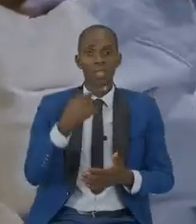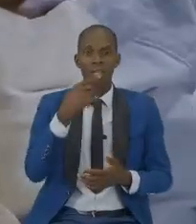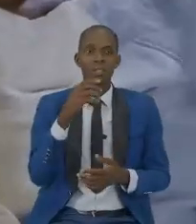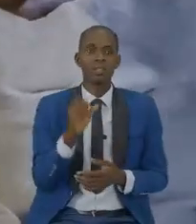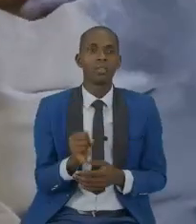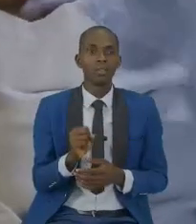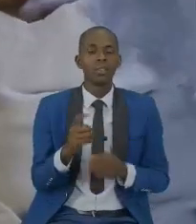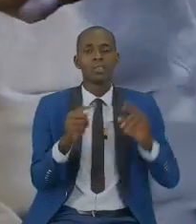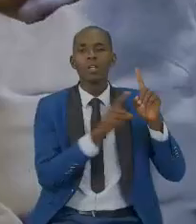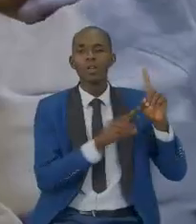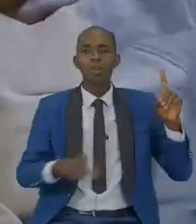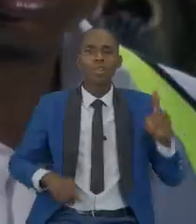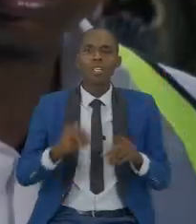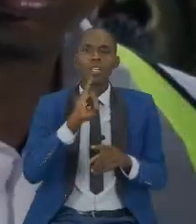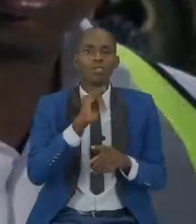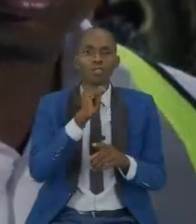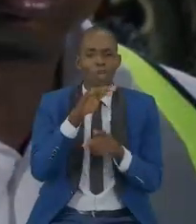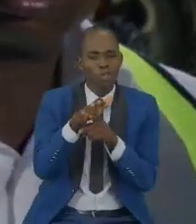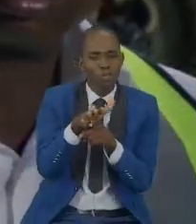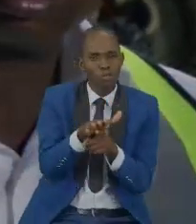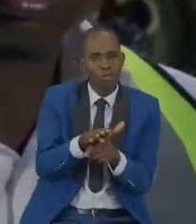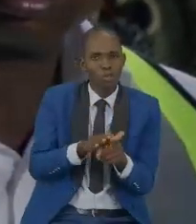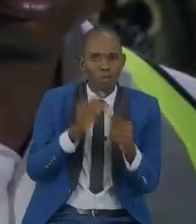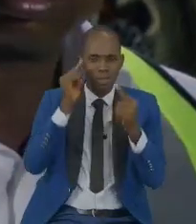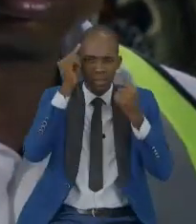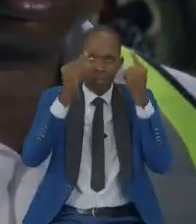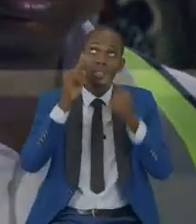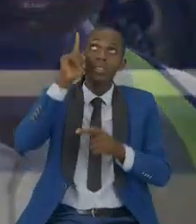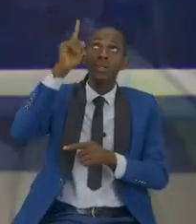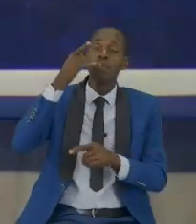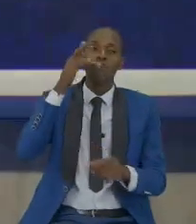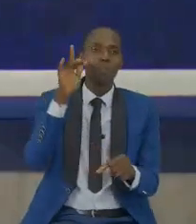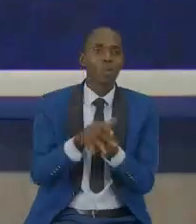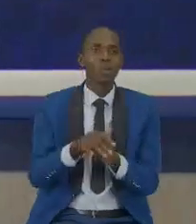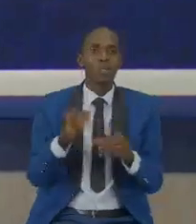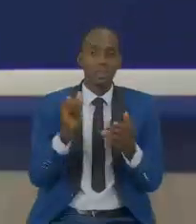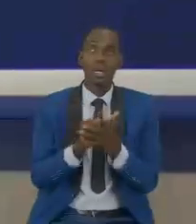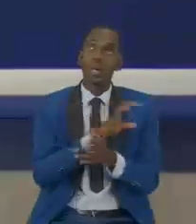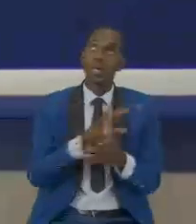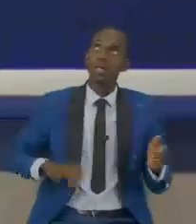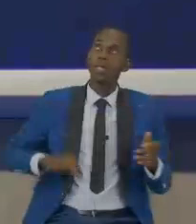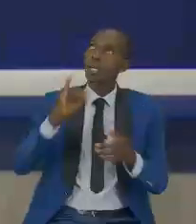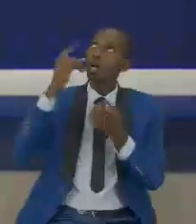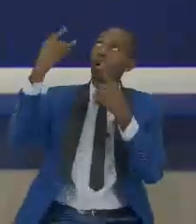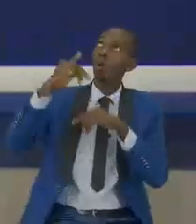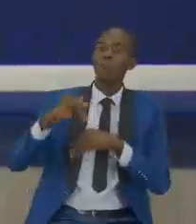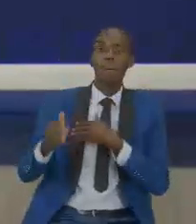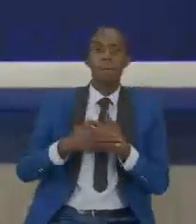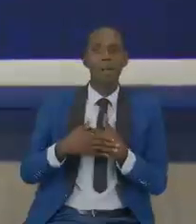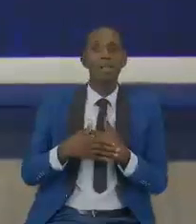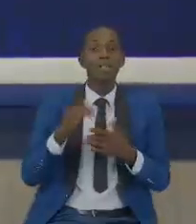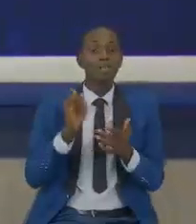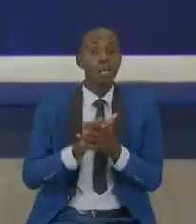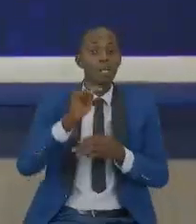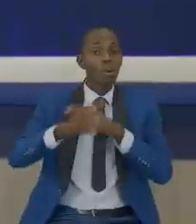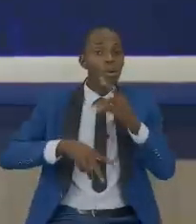the Lord is not slack concerning his promise that Christ is coming back, that the world